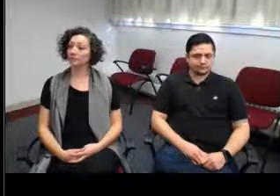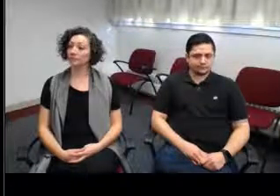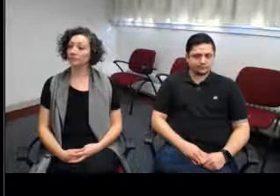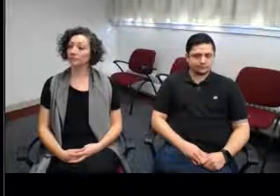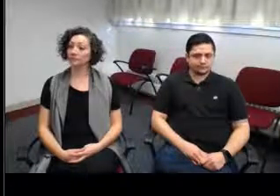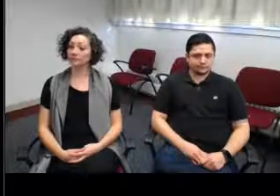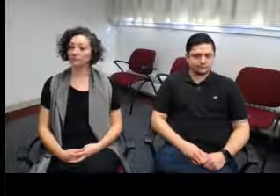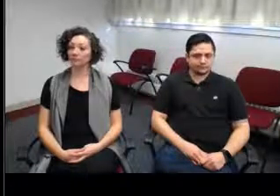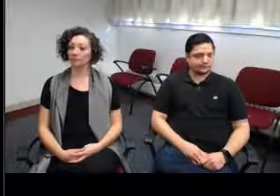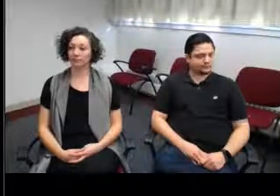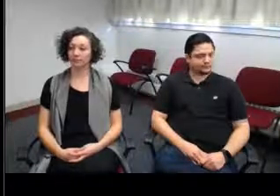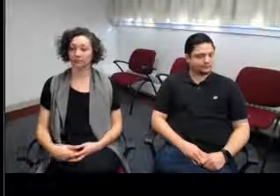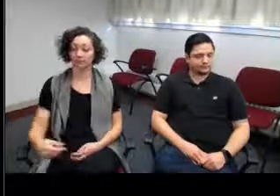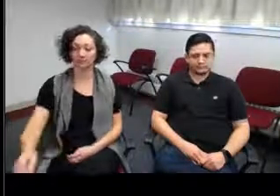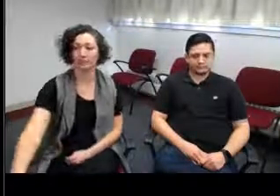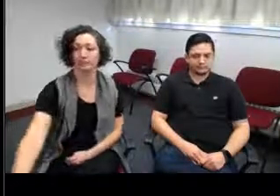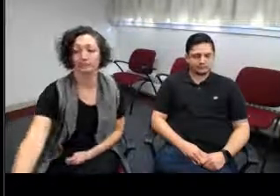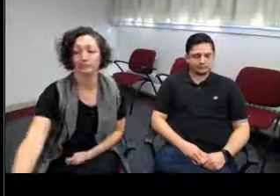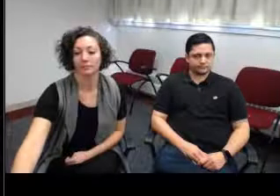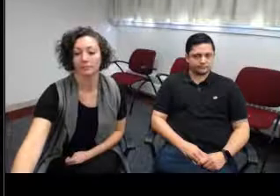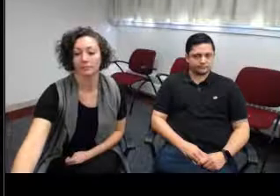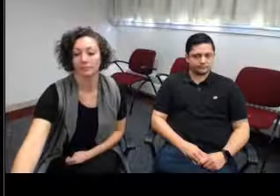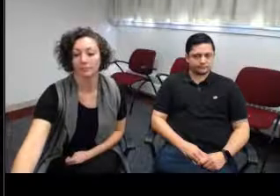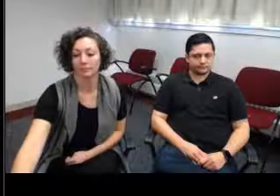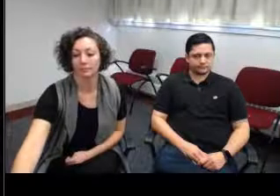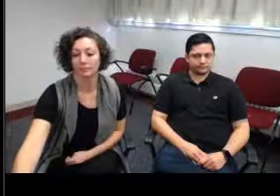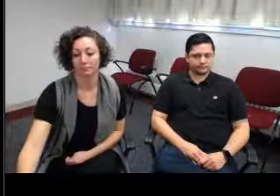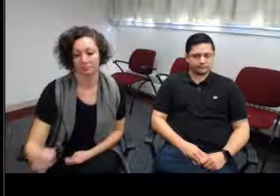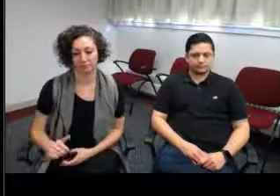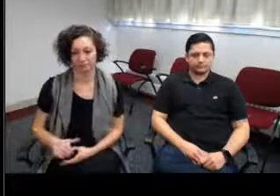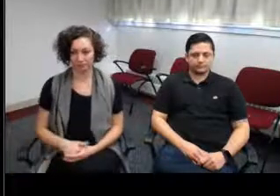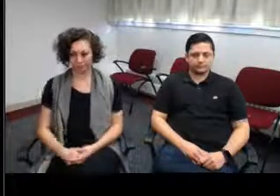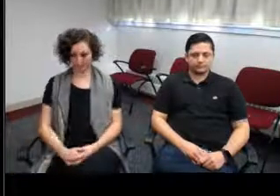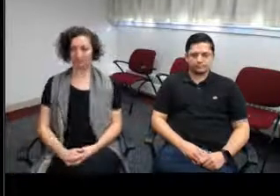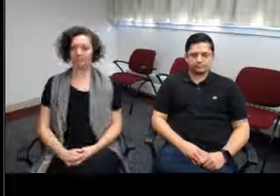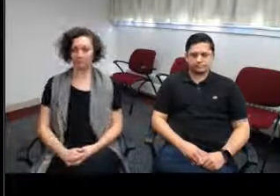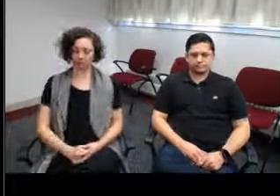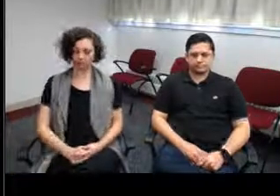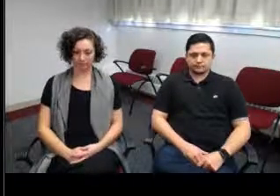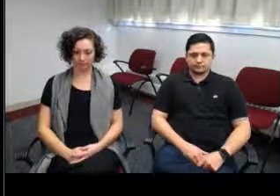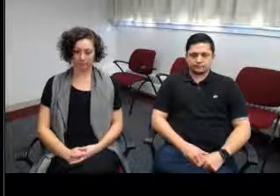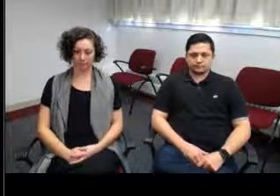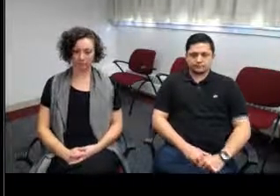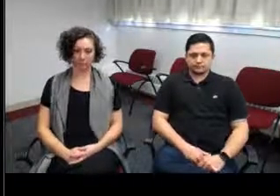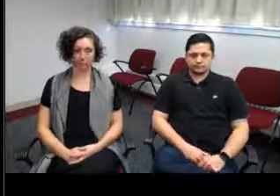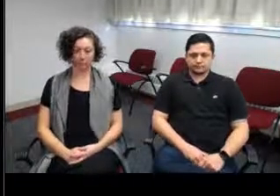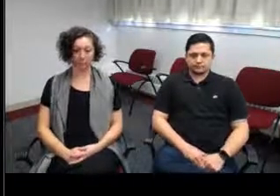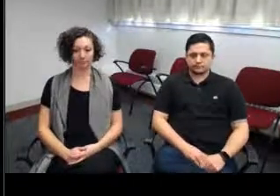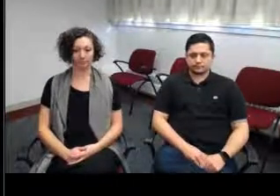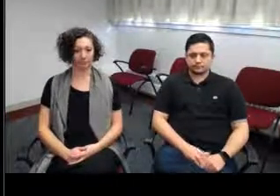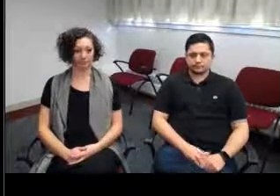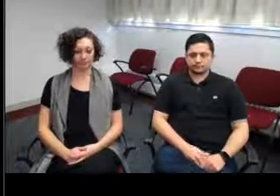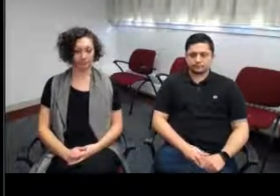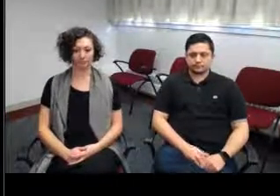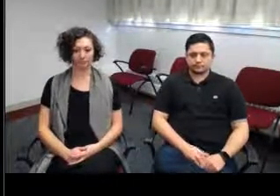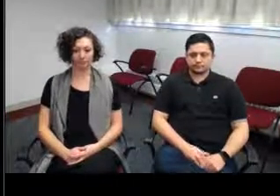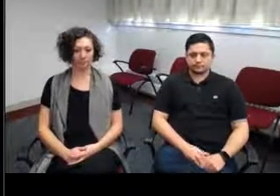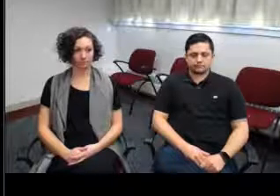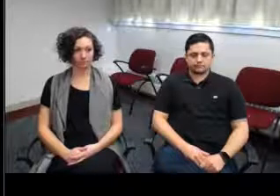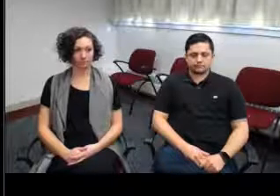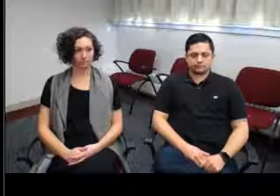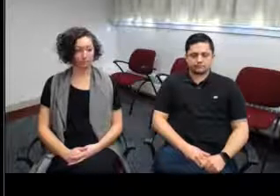with the actual webinar, I'm just going to go over a few housekeeping items. Just so you know, the webinar is being